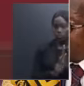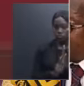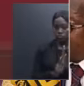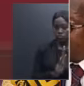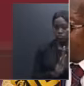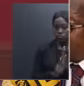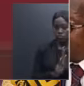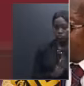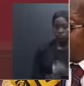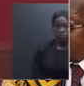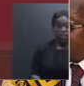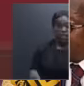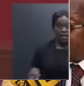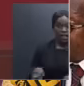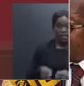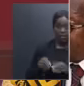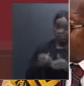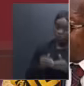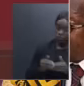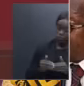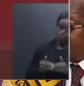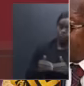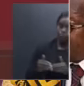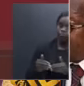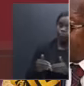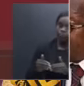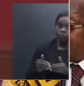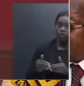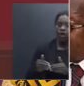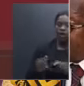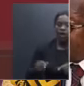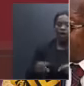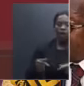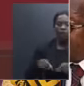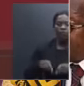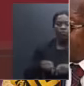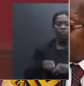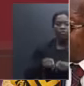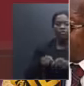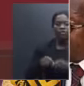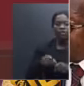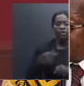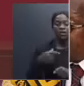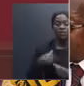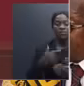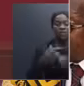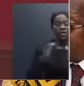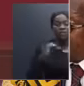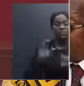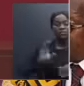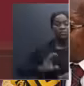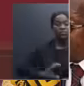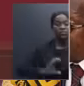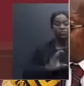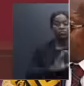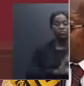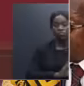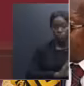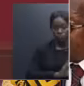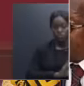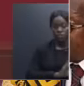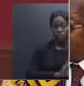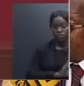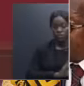And as we proceed on recess, I expect that the committee will sit during the course